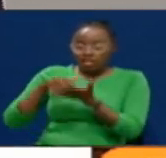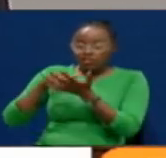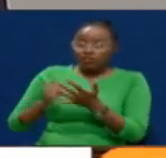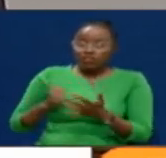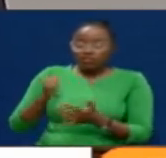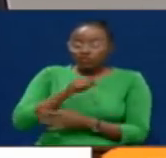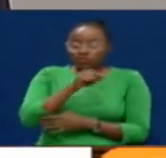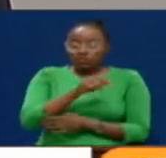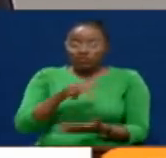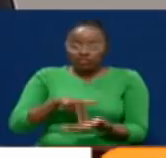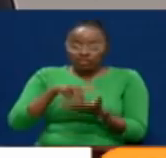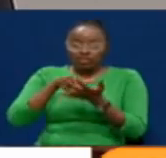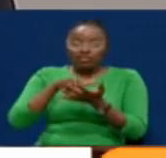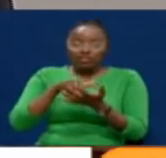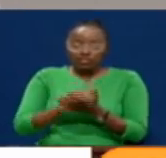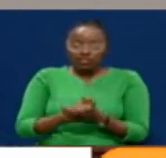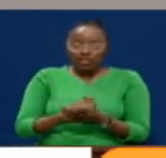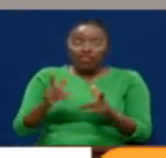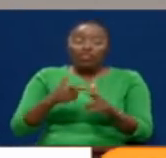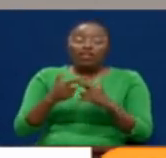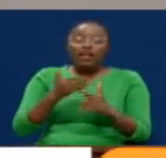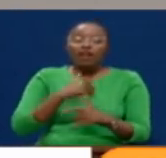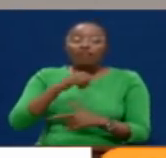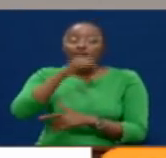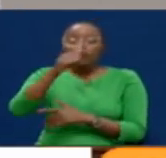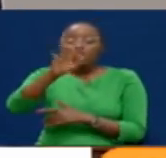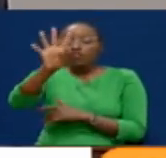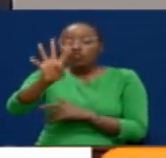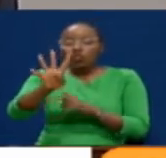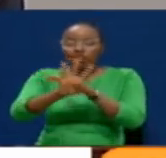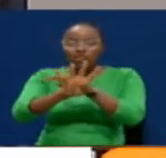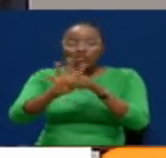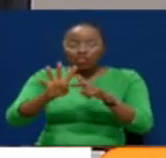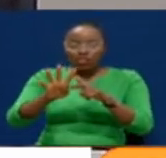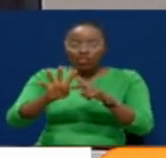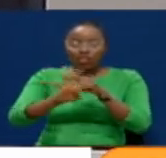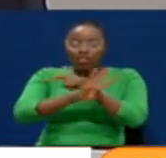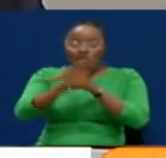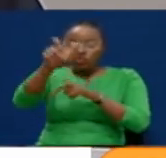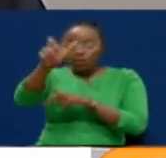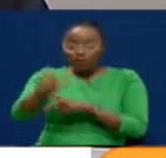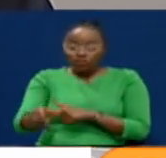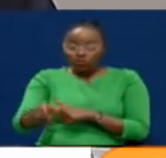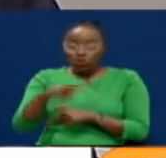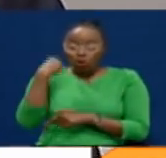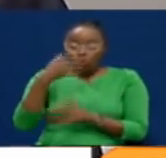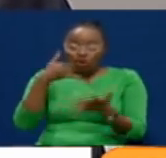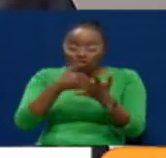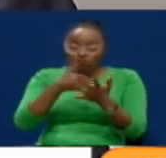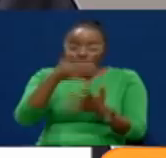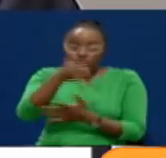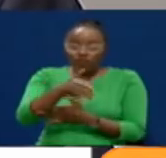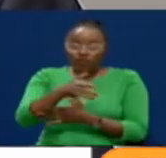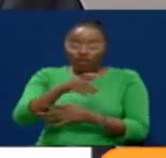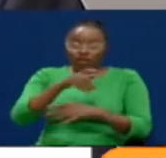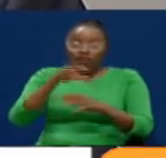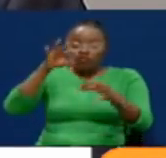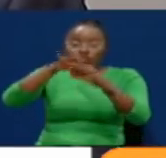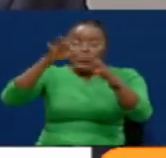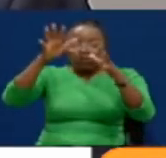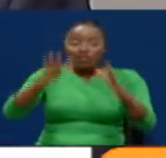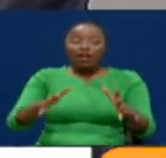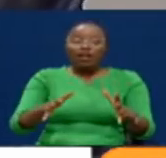he is standing. Yes. Then we have another fourth candidate. The fourth candidate now who is put in here, with the voter,